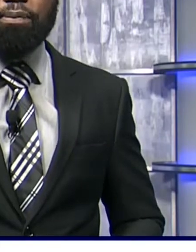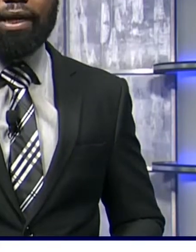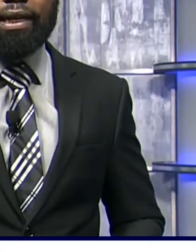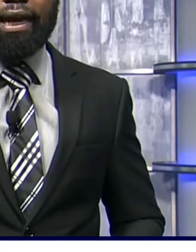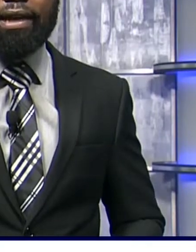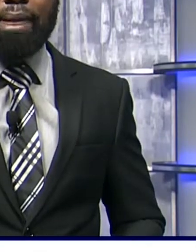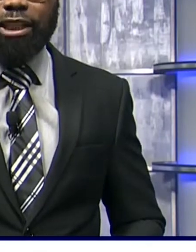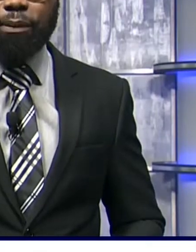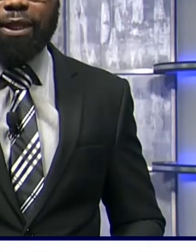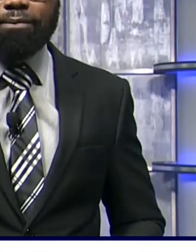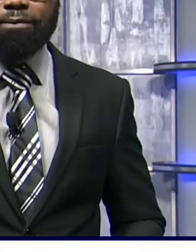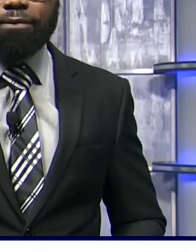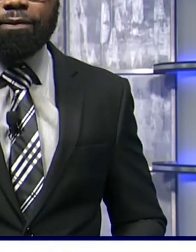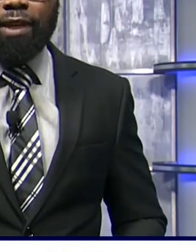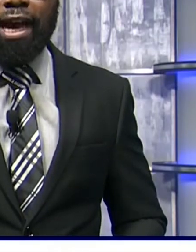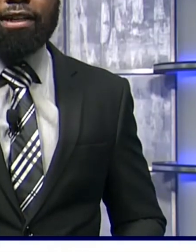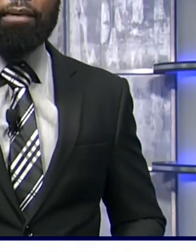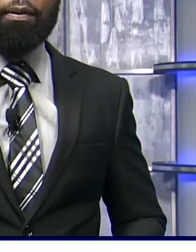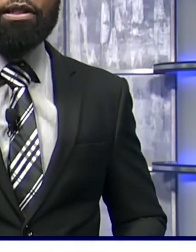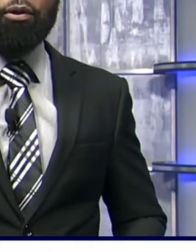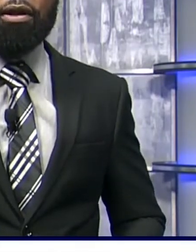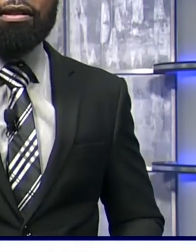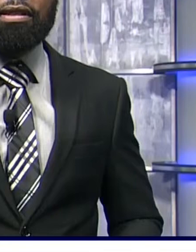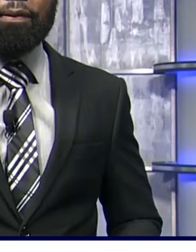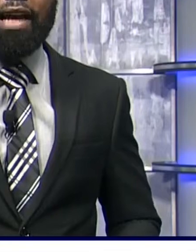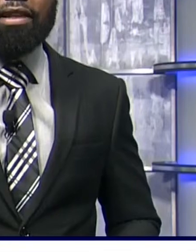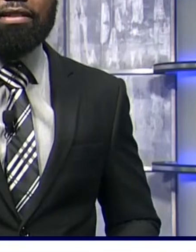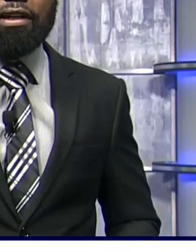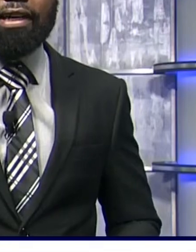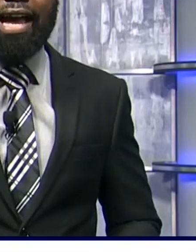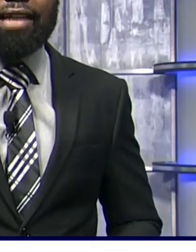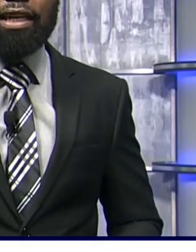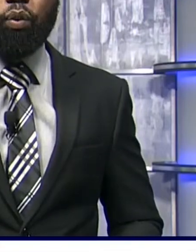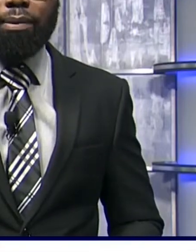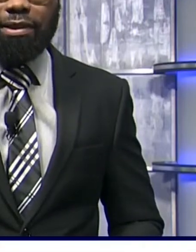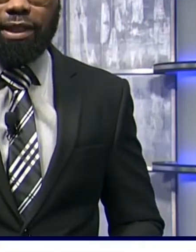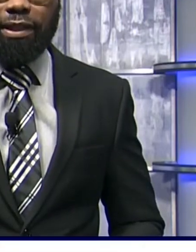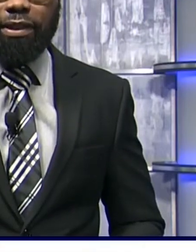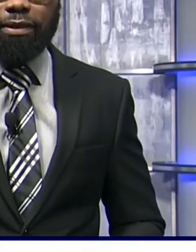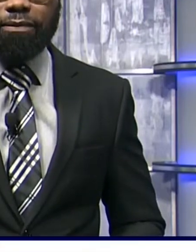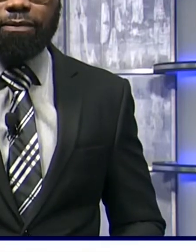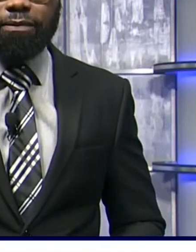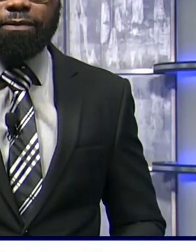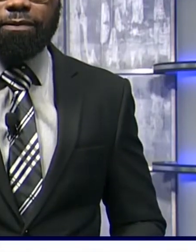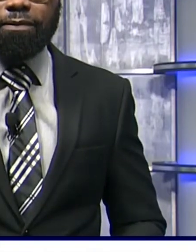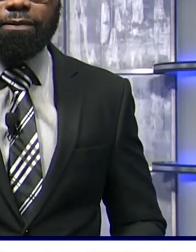Powell Spring in Bathsheba. And coming up in sports, the CPL is looking at a women's league.